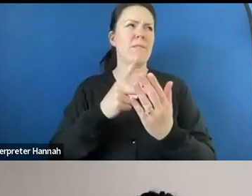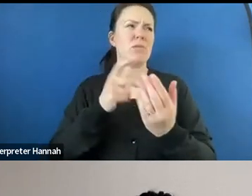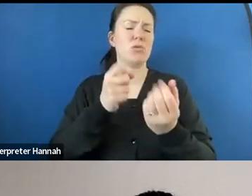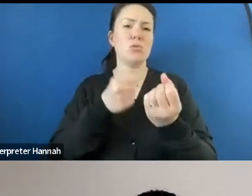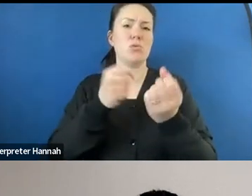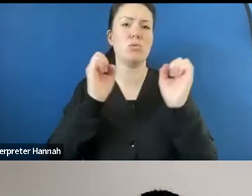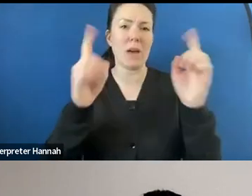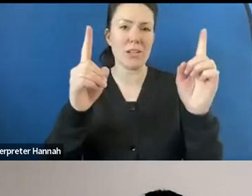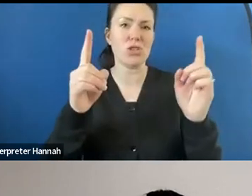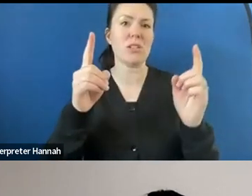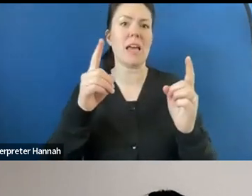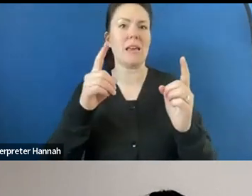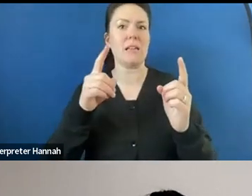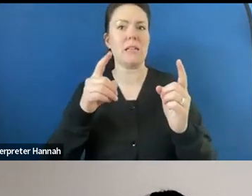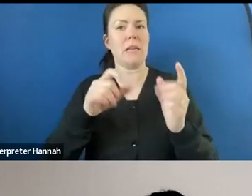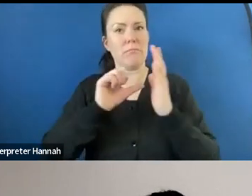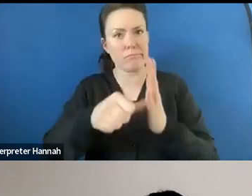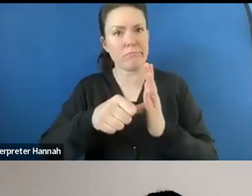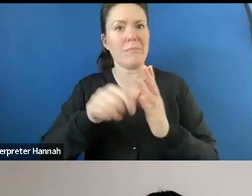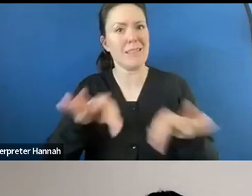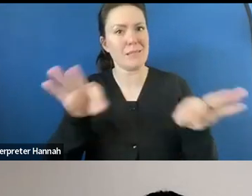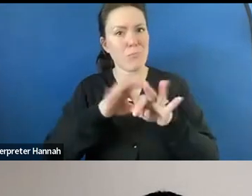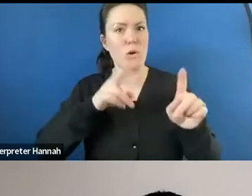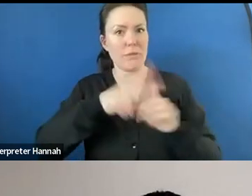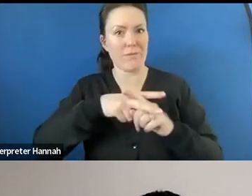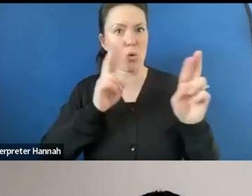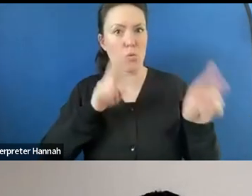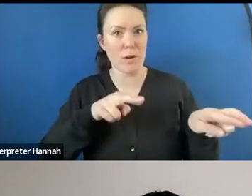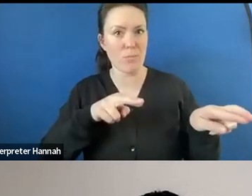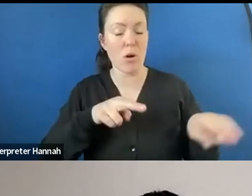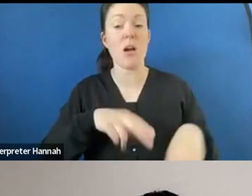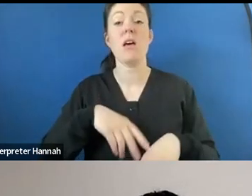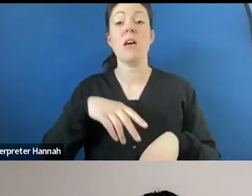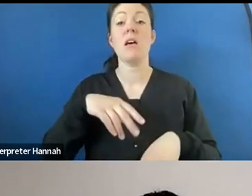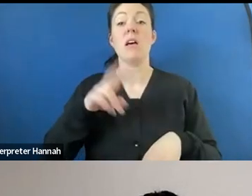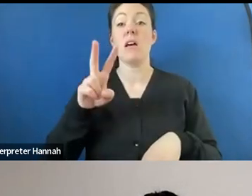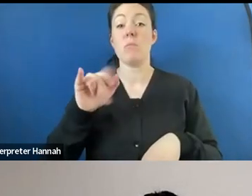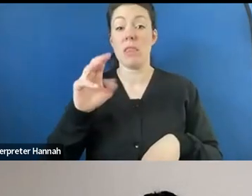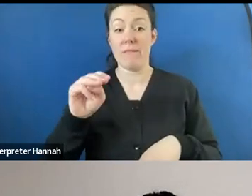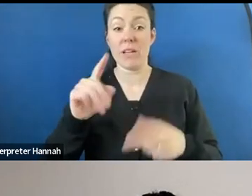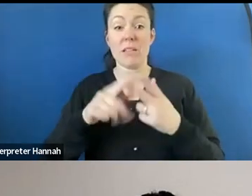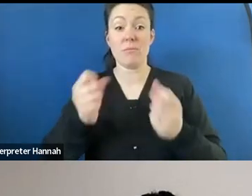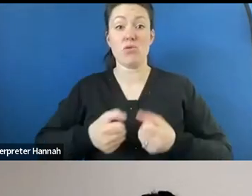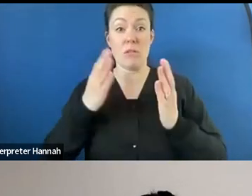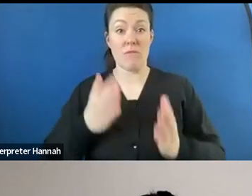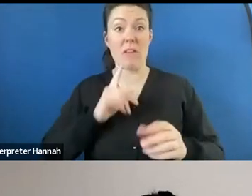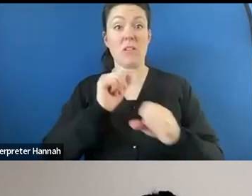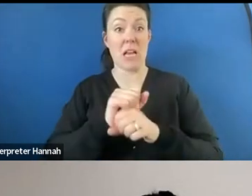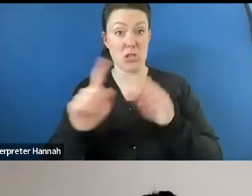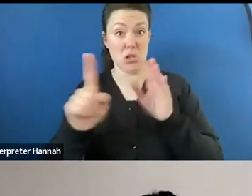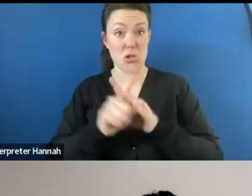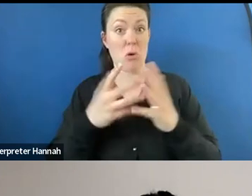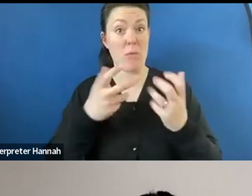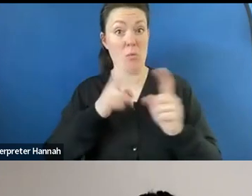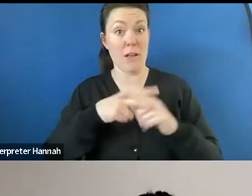to report. When we do have our victims and survivors coming forward to report, we're seeing